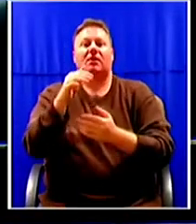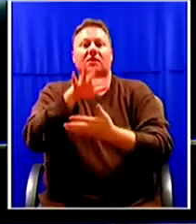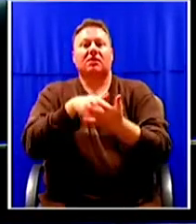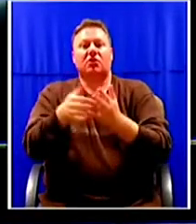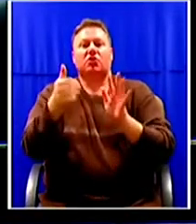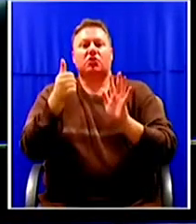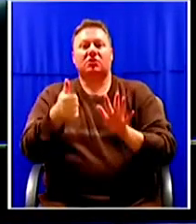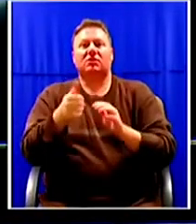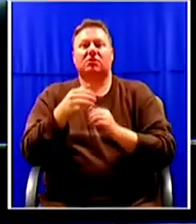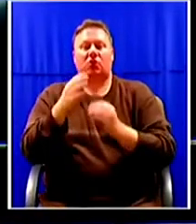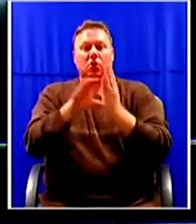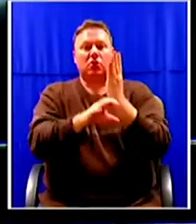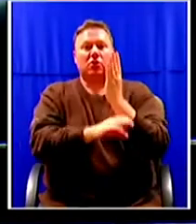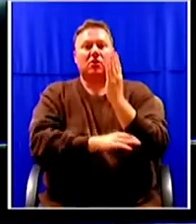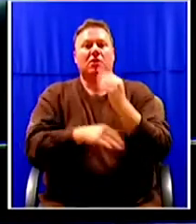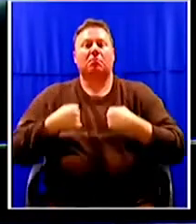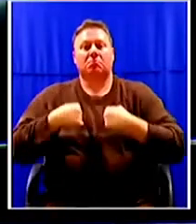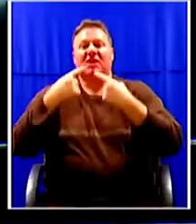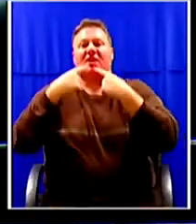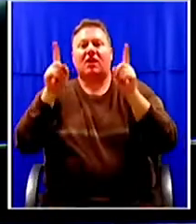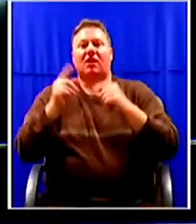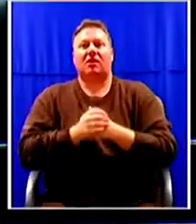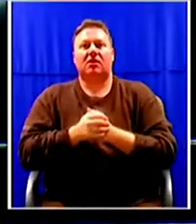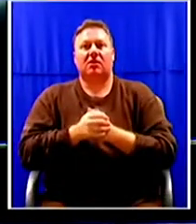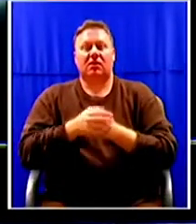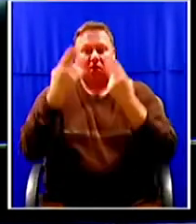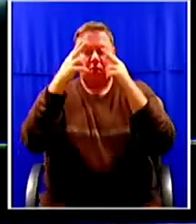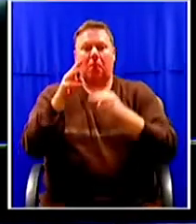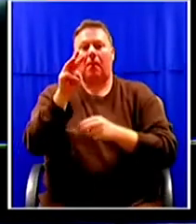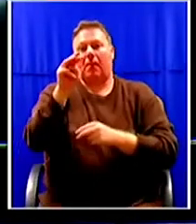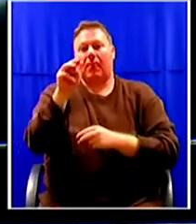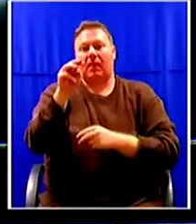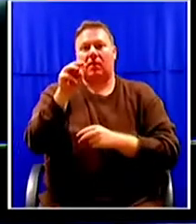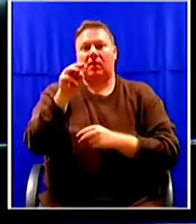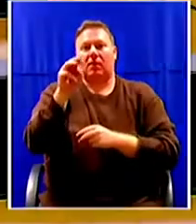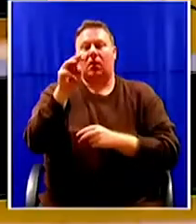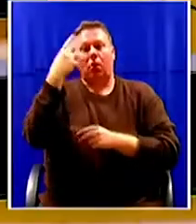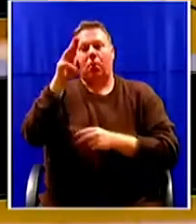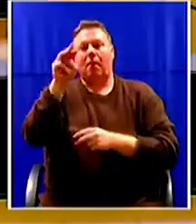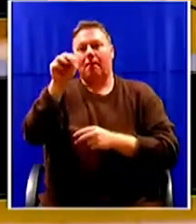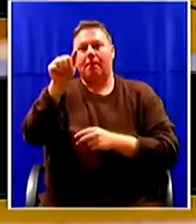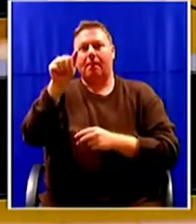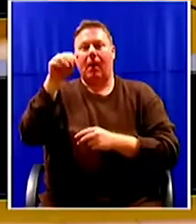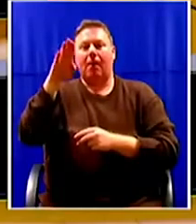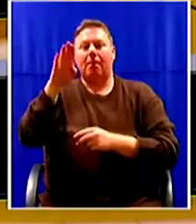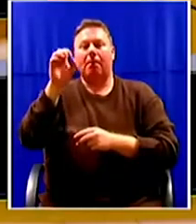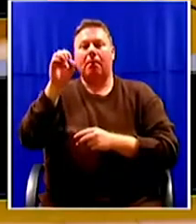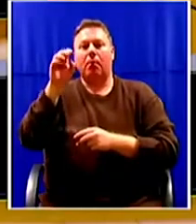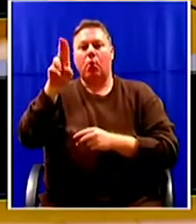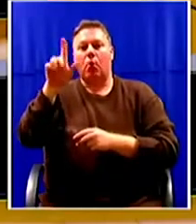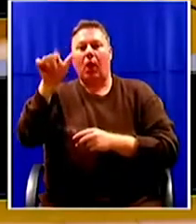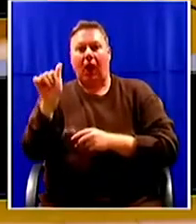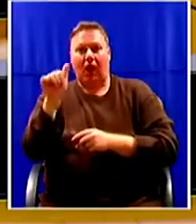declare Honorable Nosiviwe Mapisa-Nqakula duly